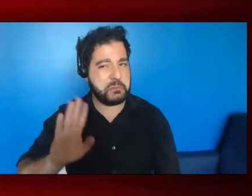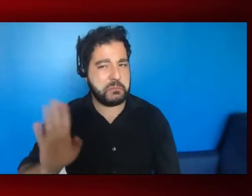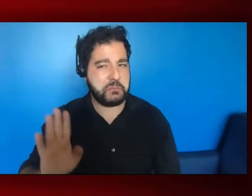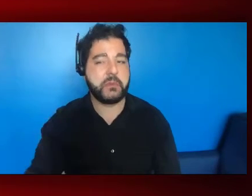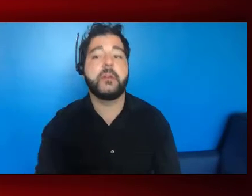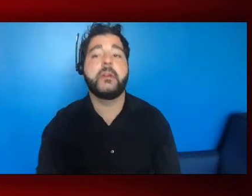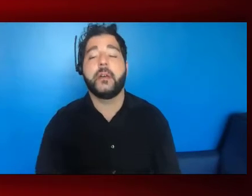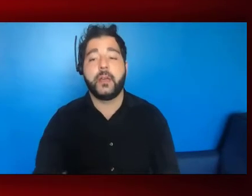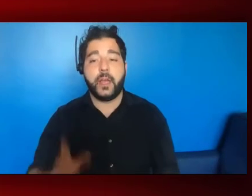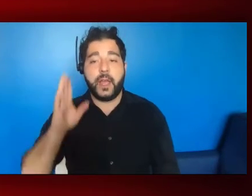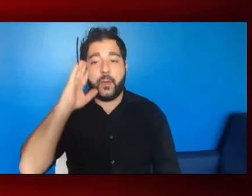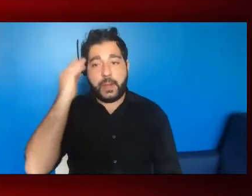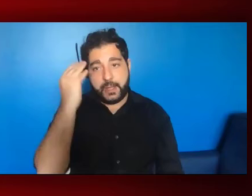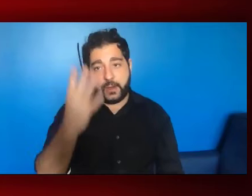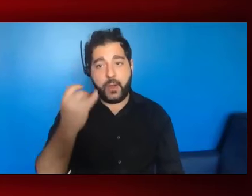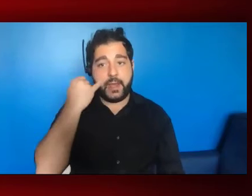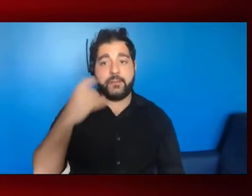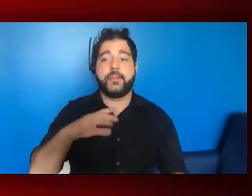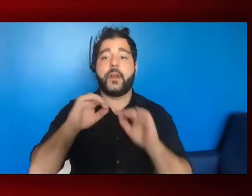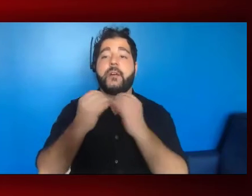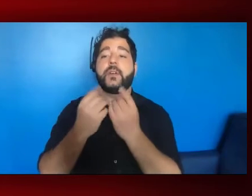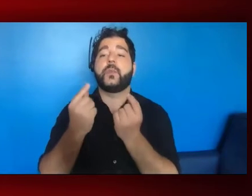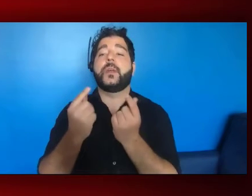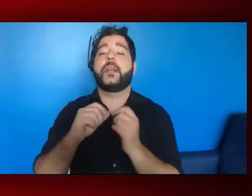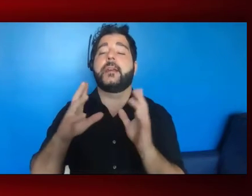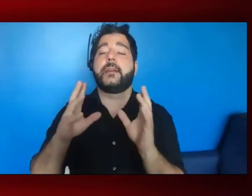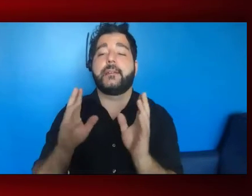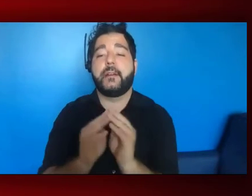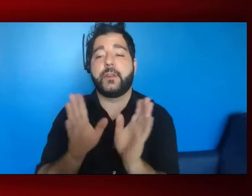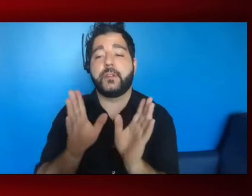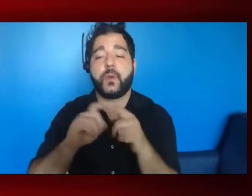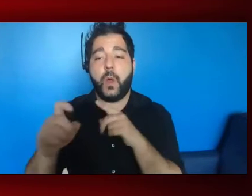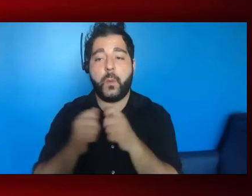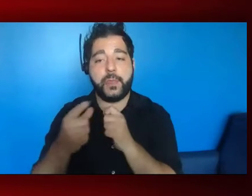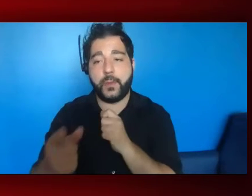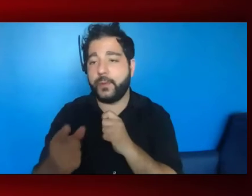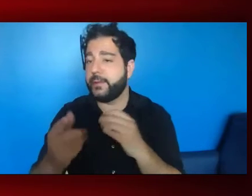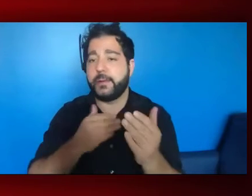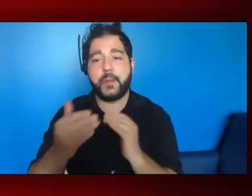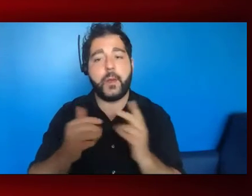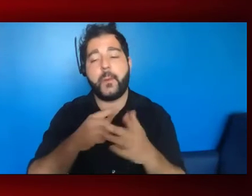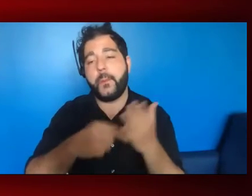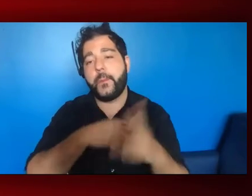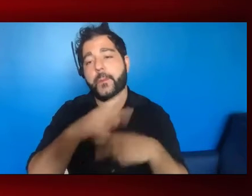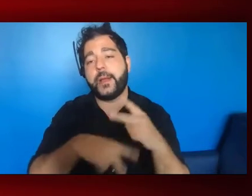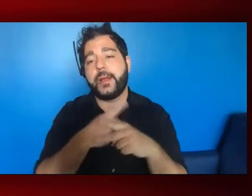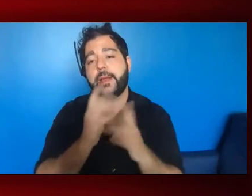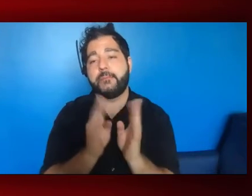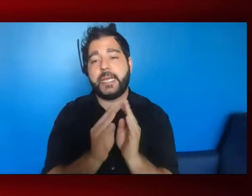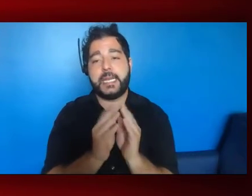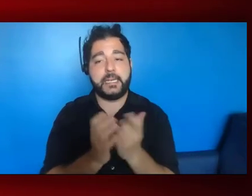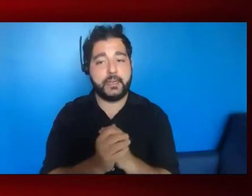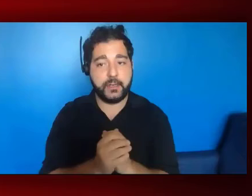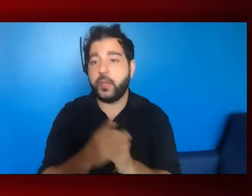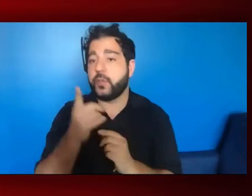even say if the office is doing a conference call or a video meeting with you, no matter what kind of meeting they're doing with you. You